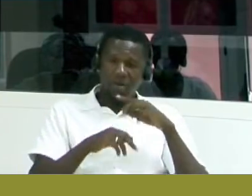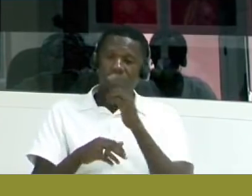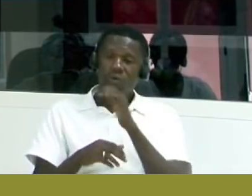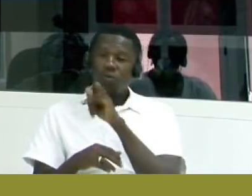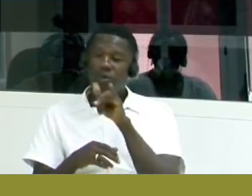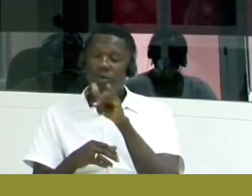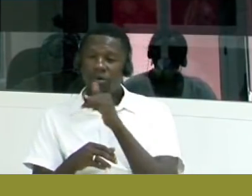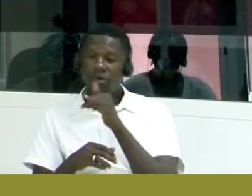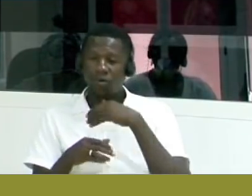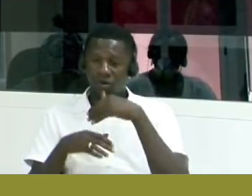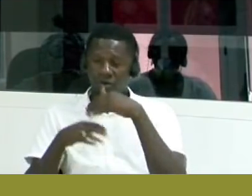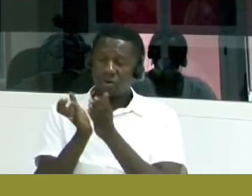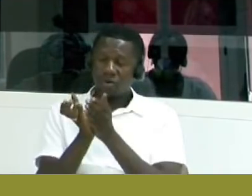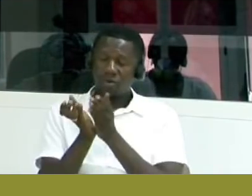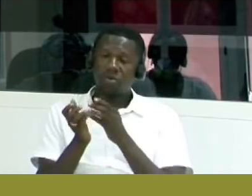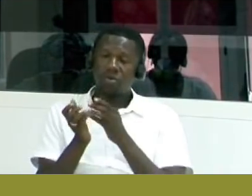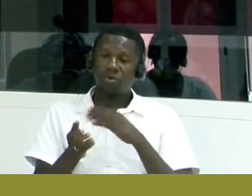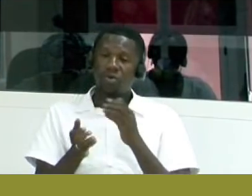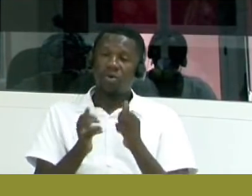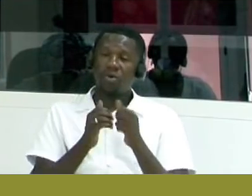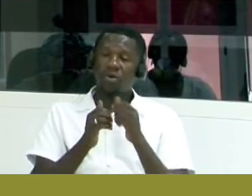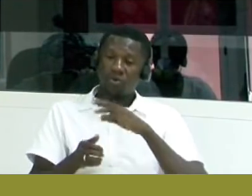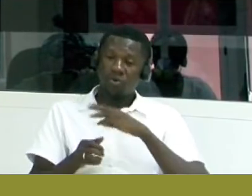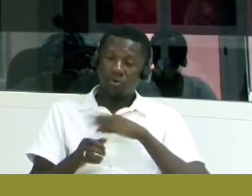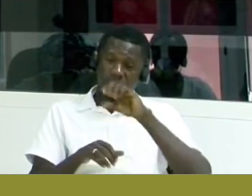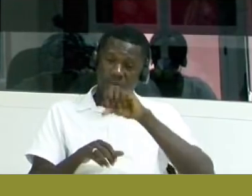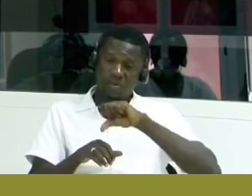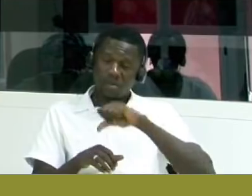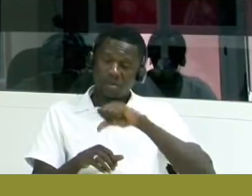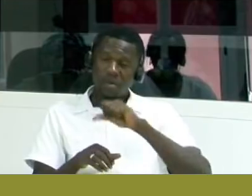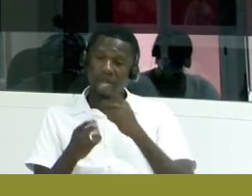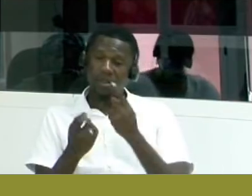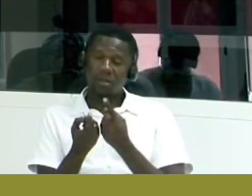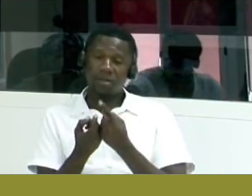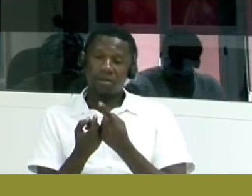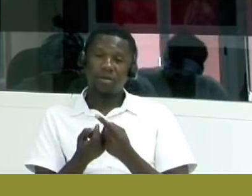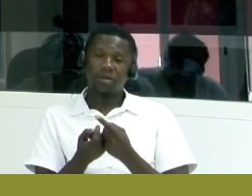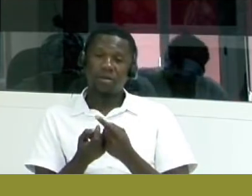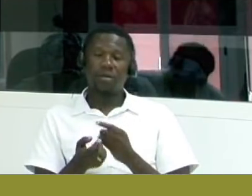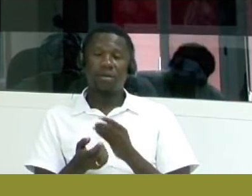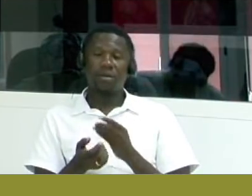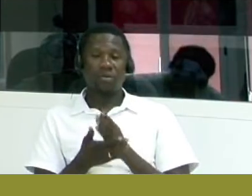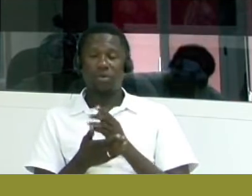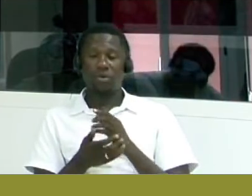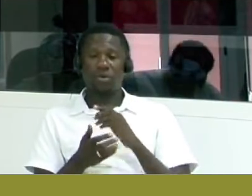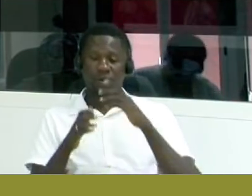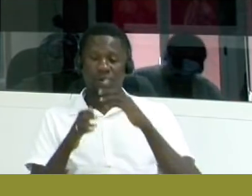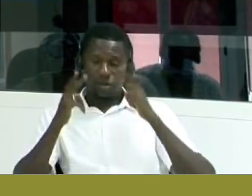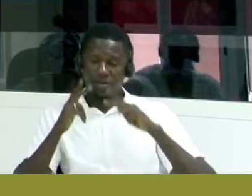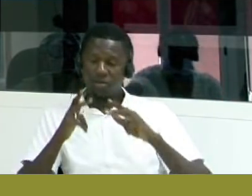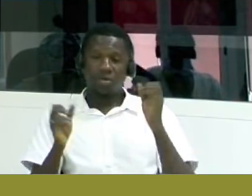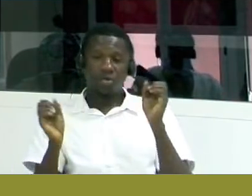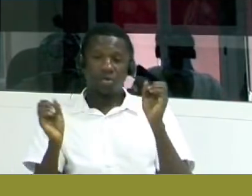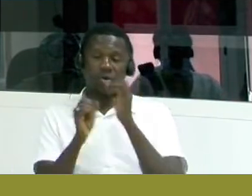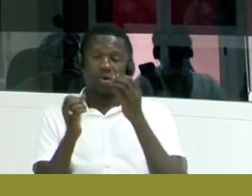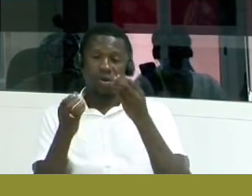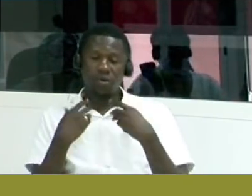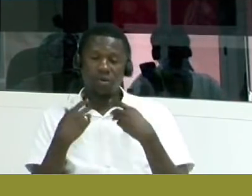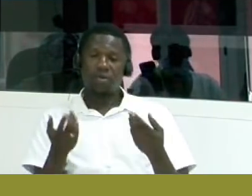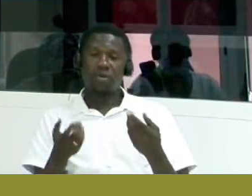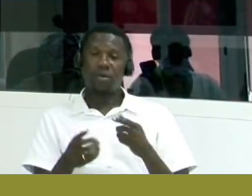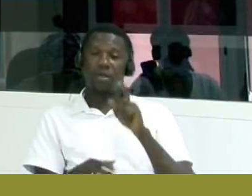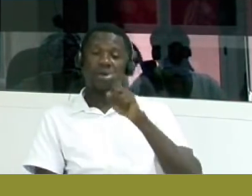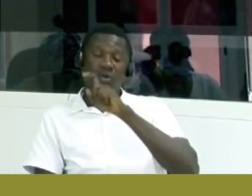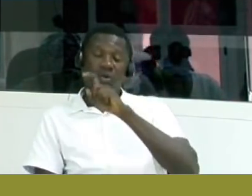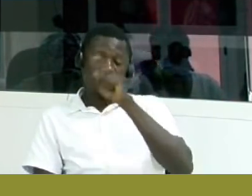offences? We are going back to the same thing, counsel. Nobody will tell me. The question is, did you? I